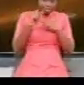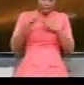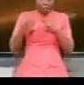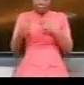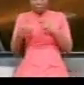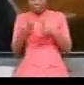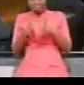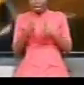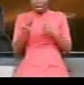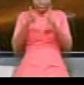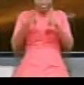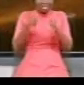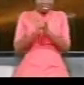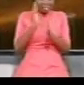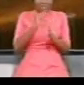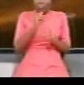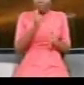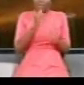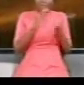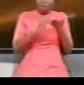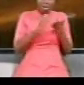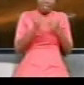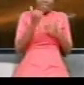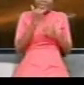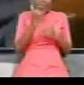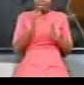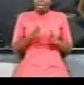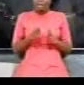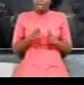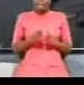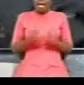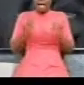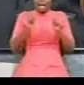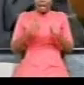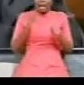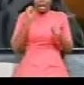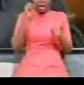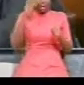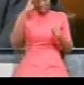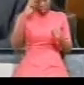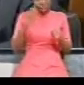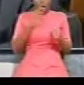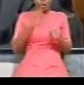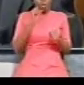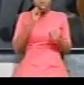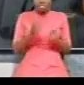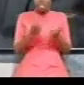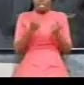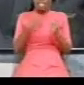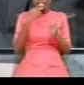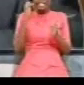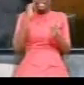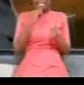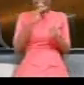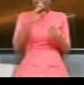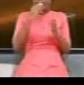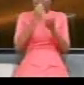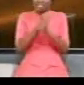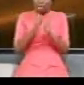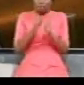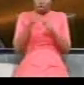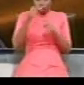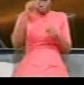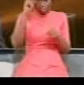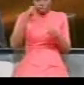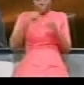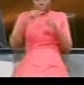a person that will not forgive offender, can he or she claim to be saved? Didn't you remember